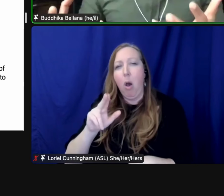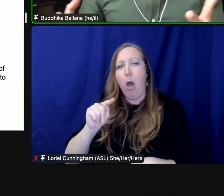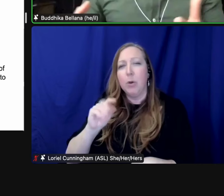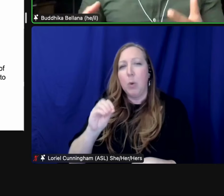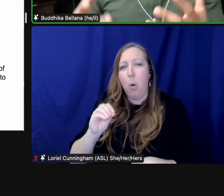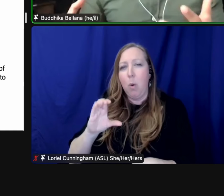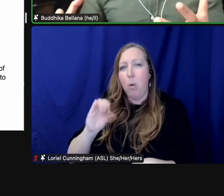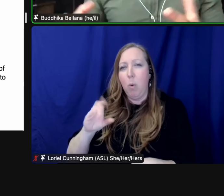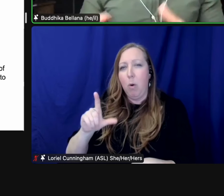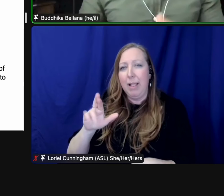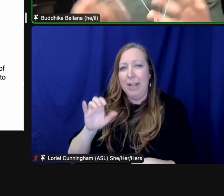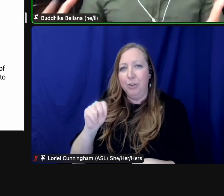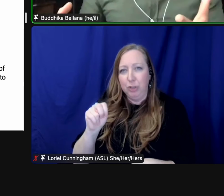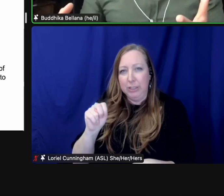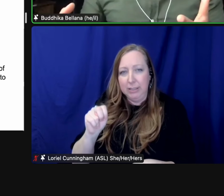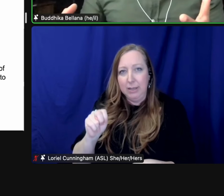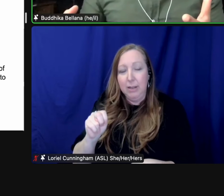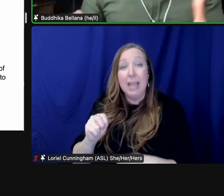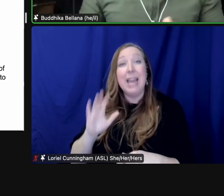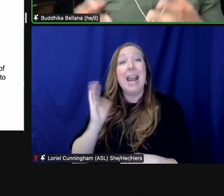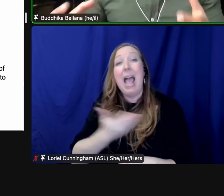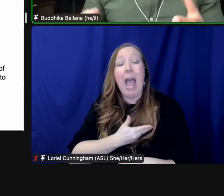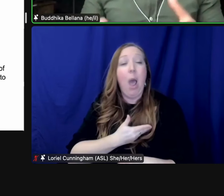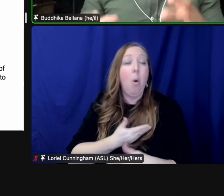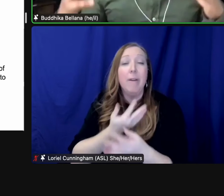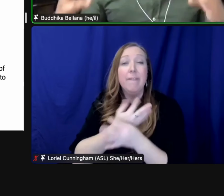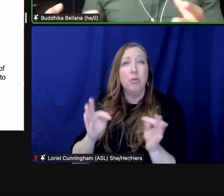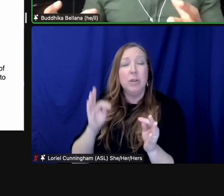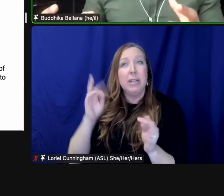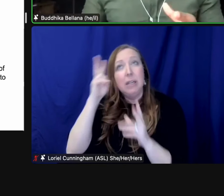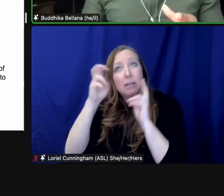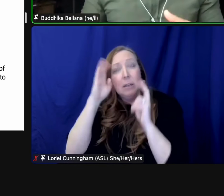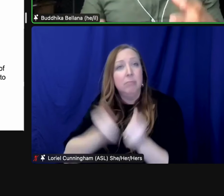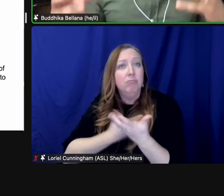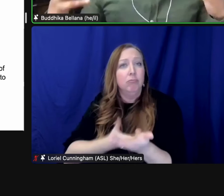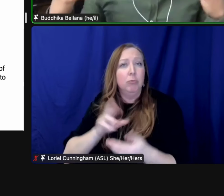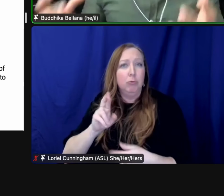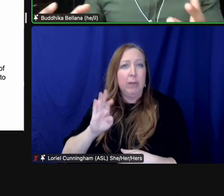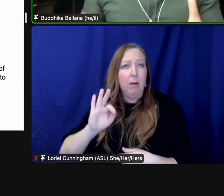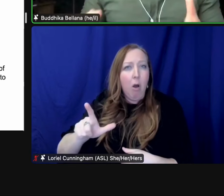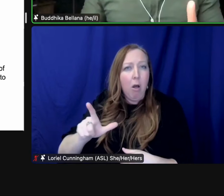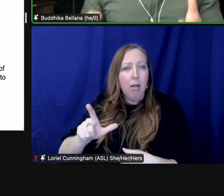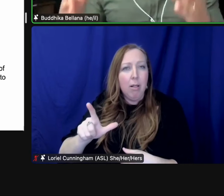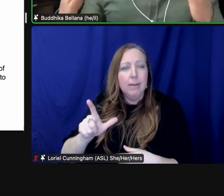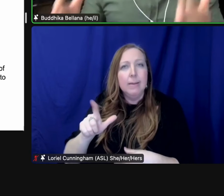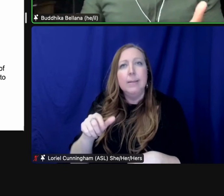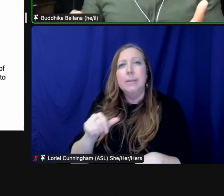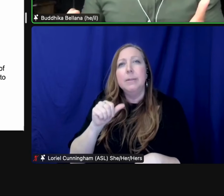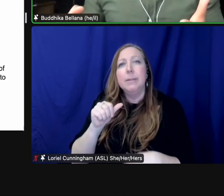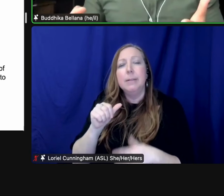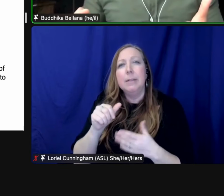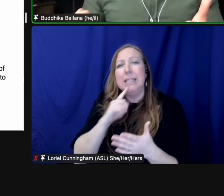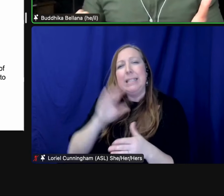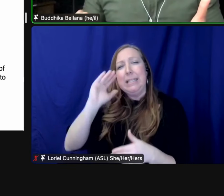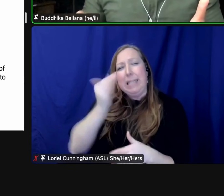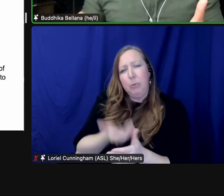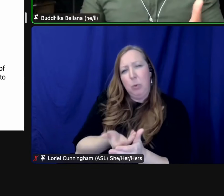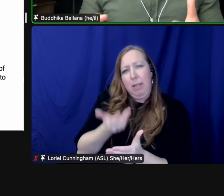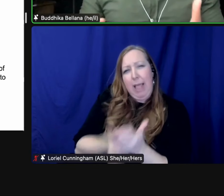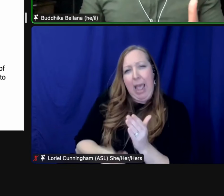seem to kind of lack the magnitude of the stream of consciousness and the autocorrelated nature that William James is